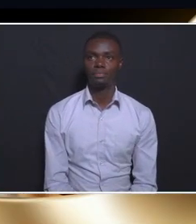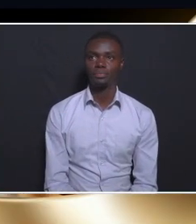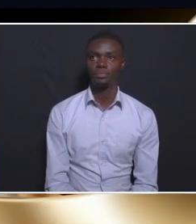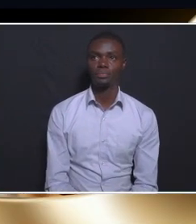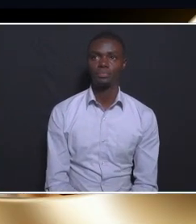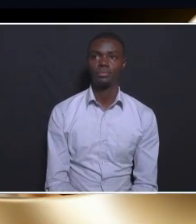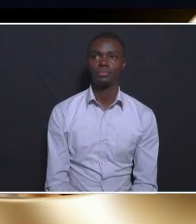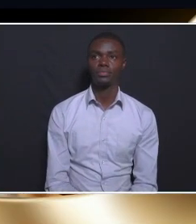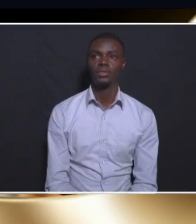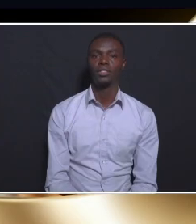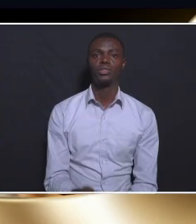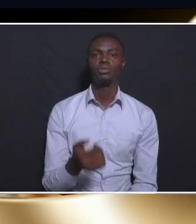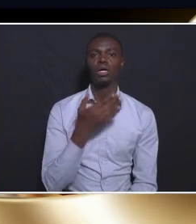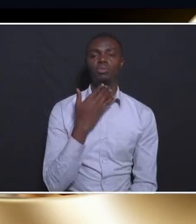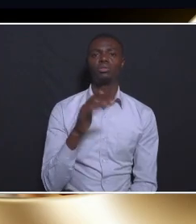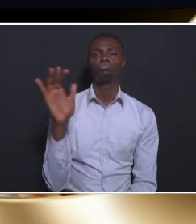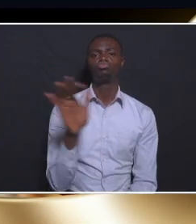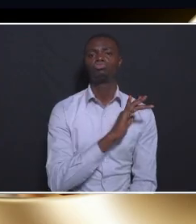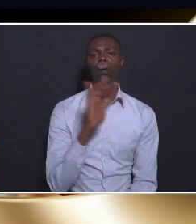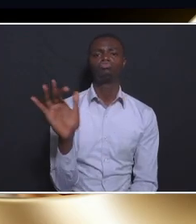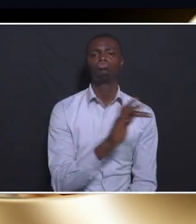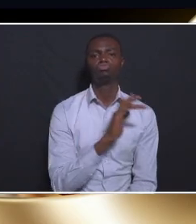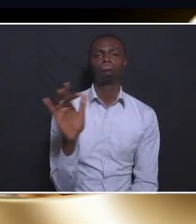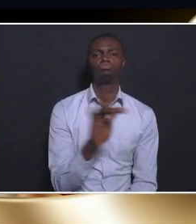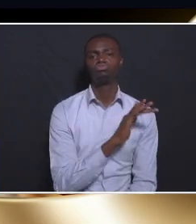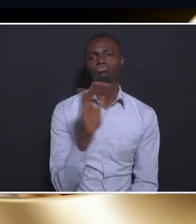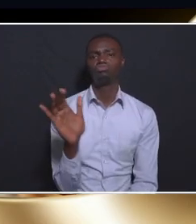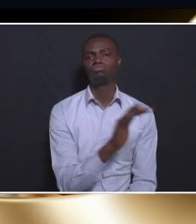I want to run through,